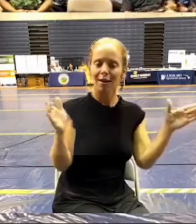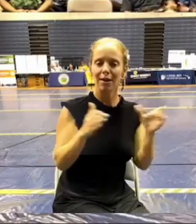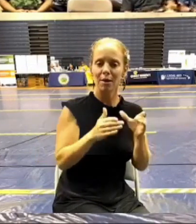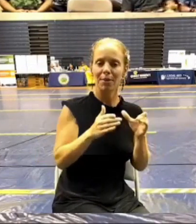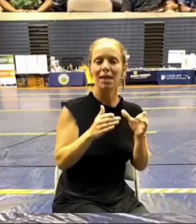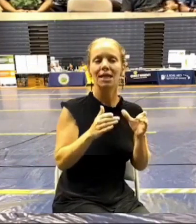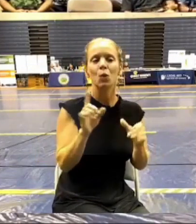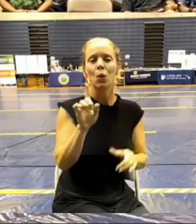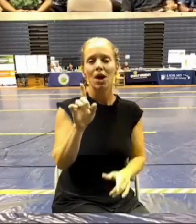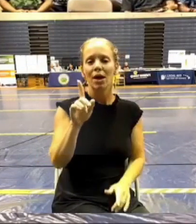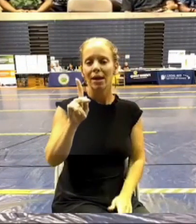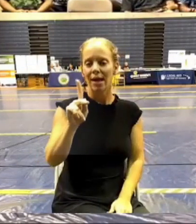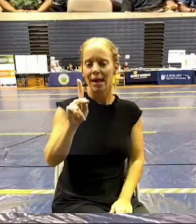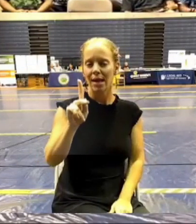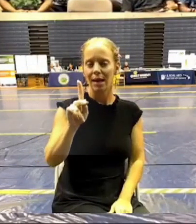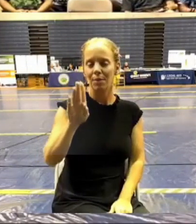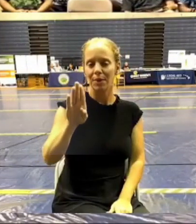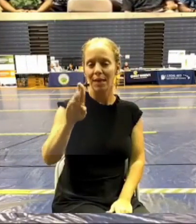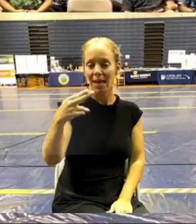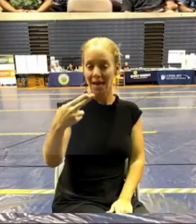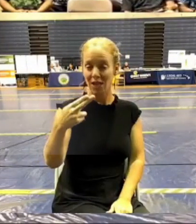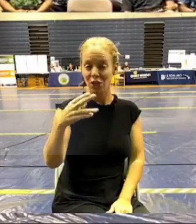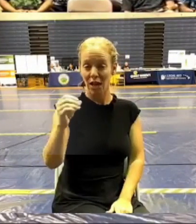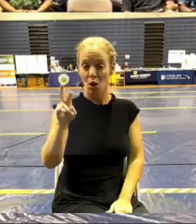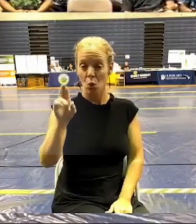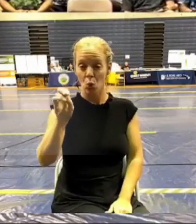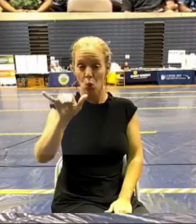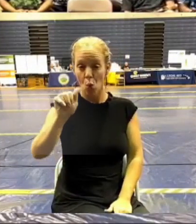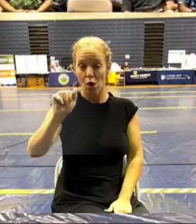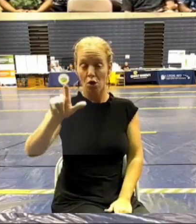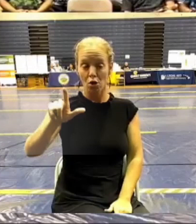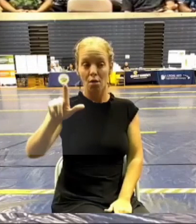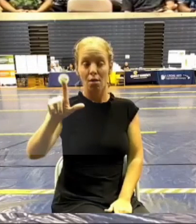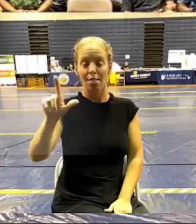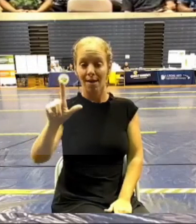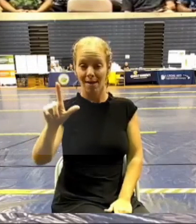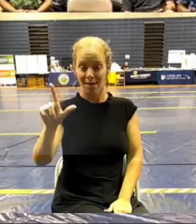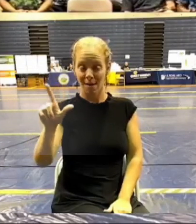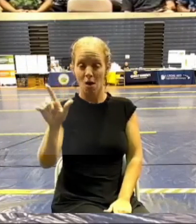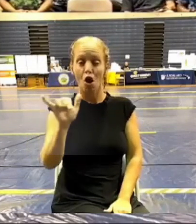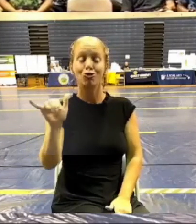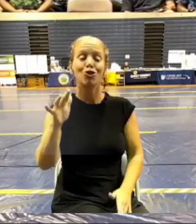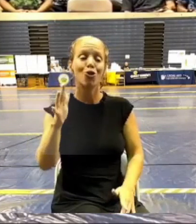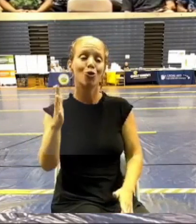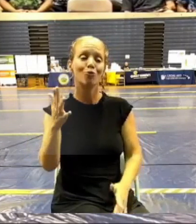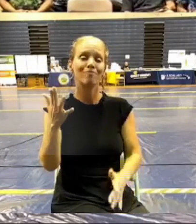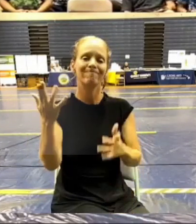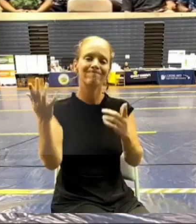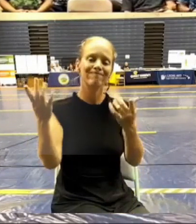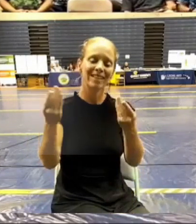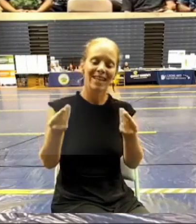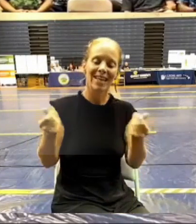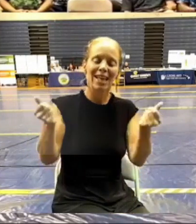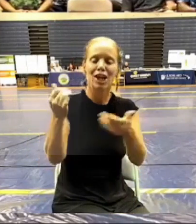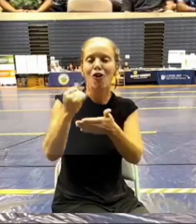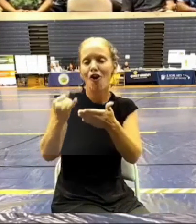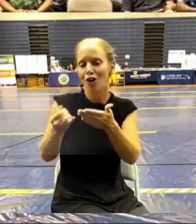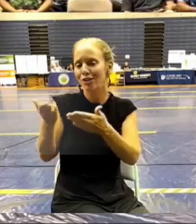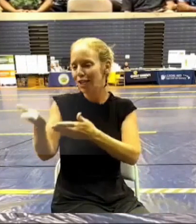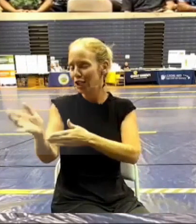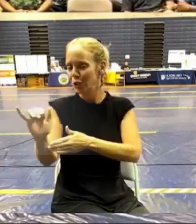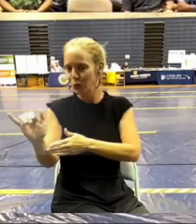and Royal Lahaina. There's arts and healing being held at the Royal Lahaina. There's